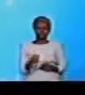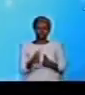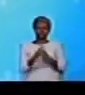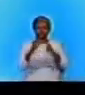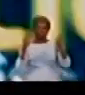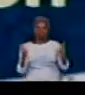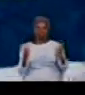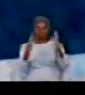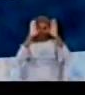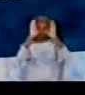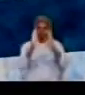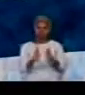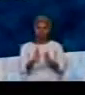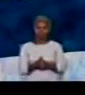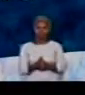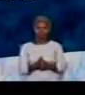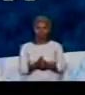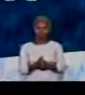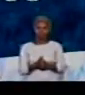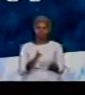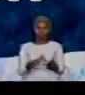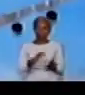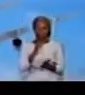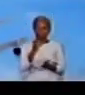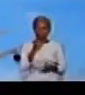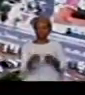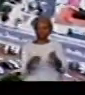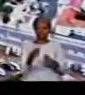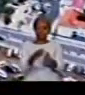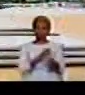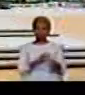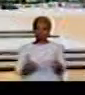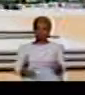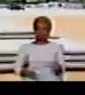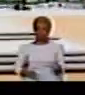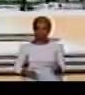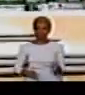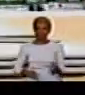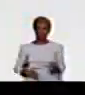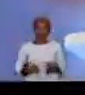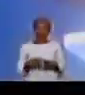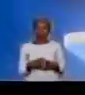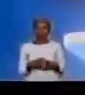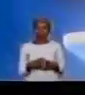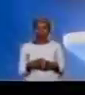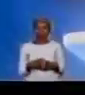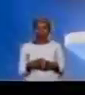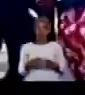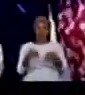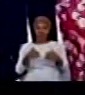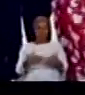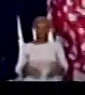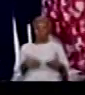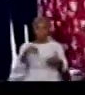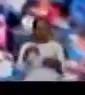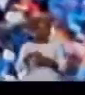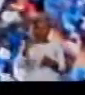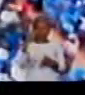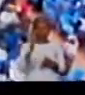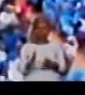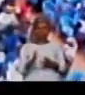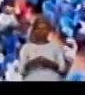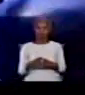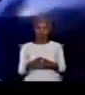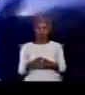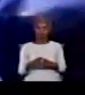infirmity 18 years. I was bowed together and could in no